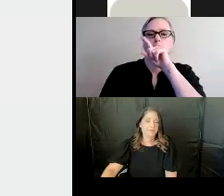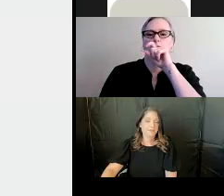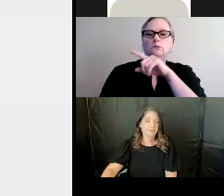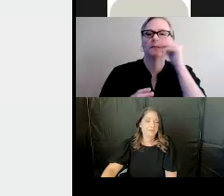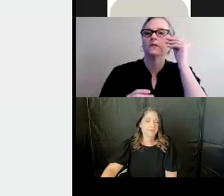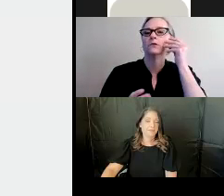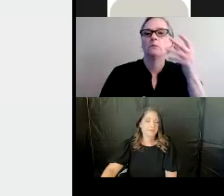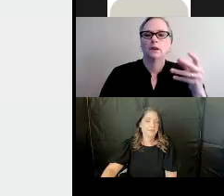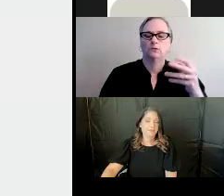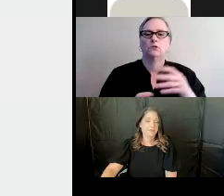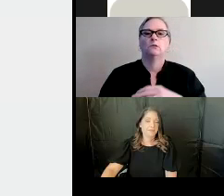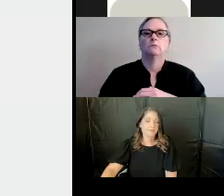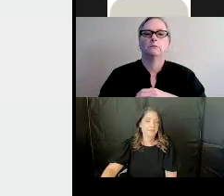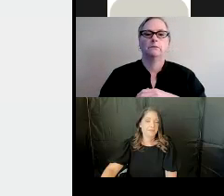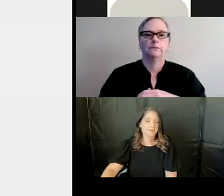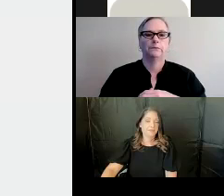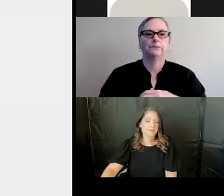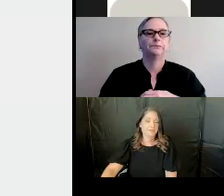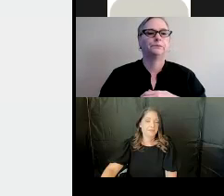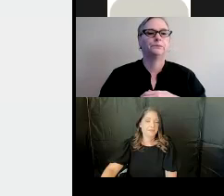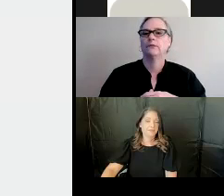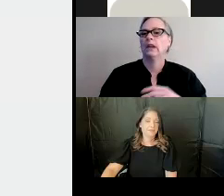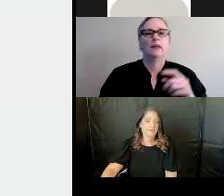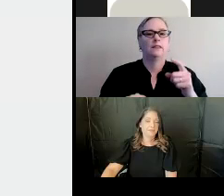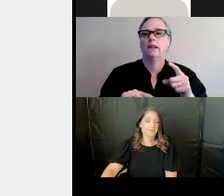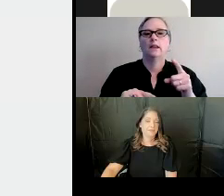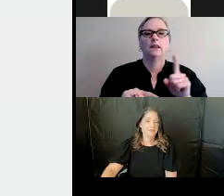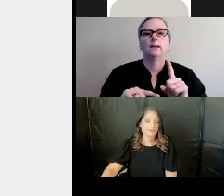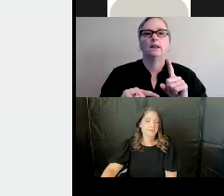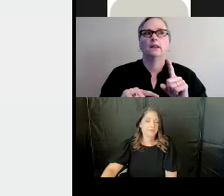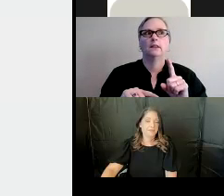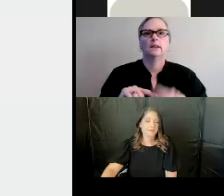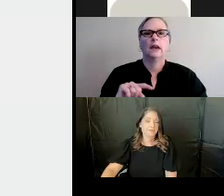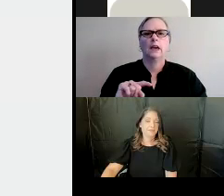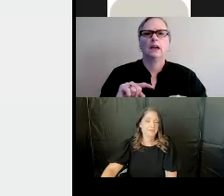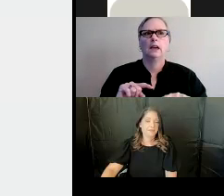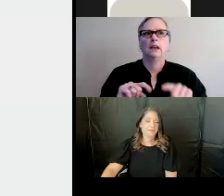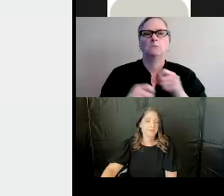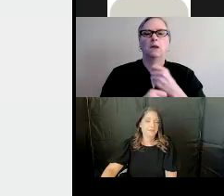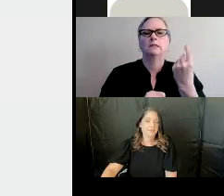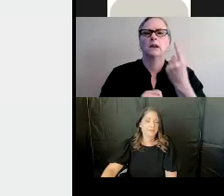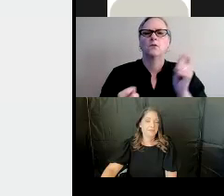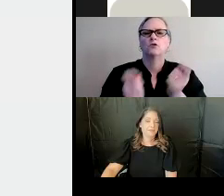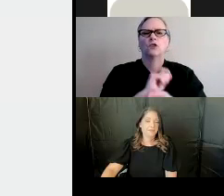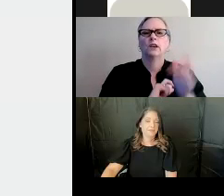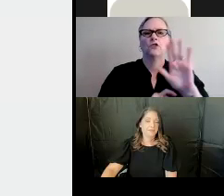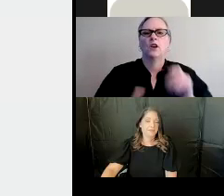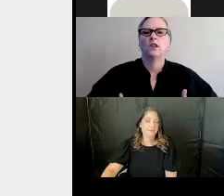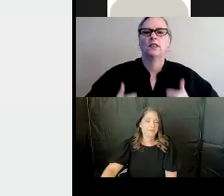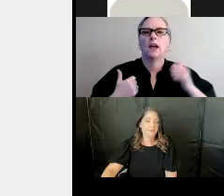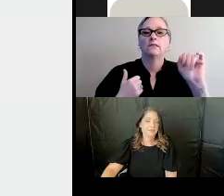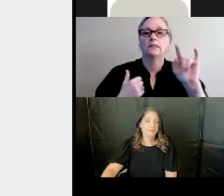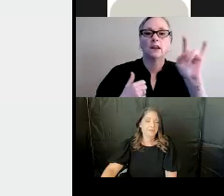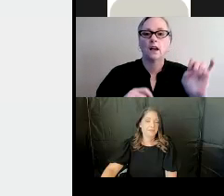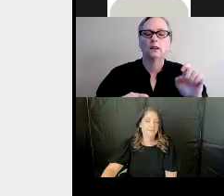reporting parties. They cannot make someone change their lifestyle, and they cannot remove someone from their home against their